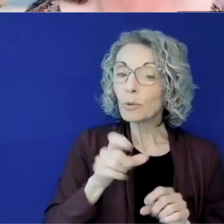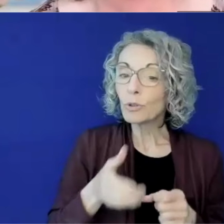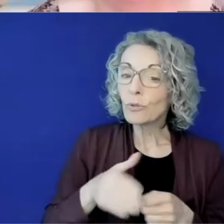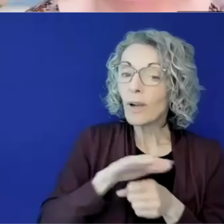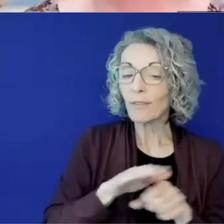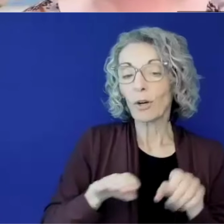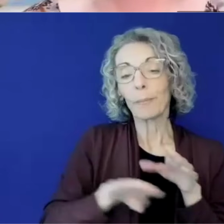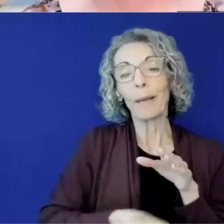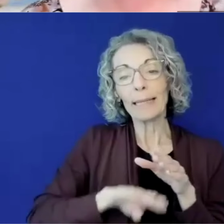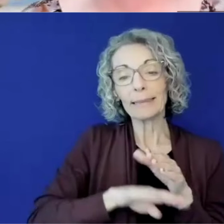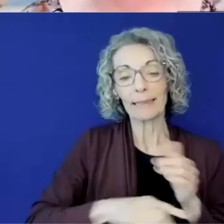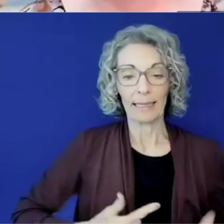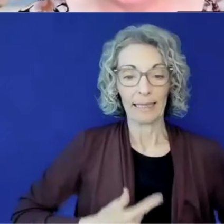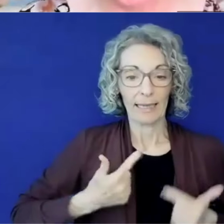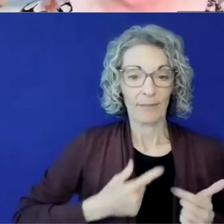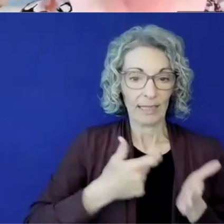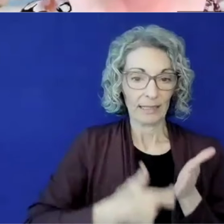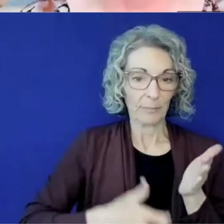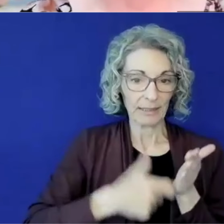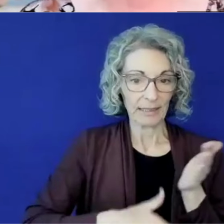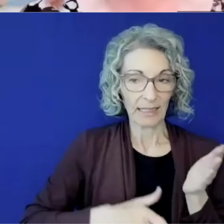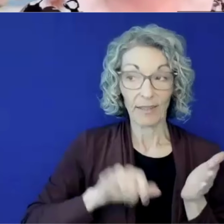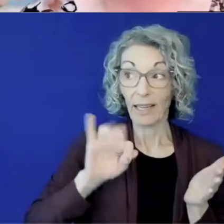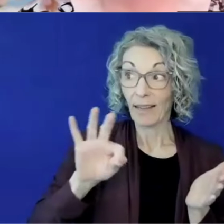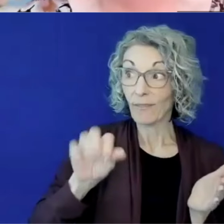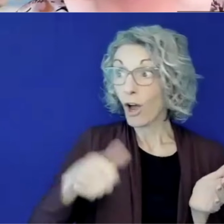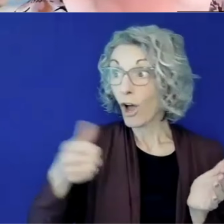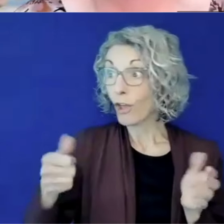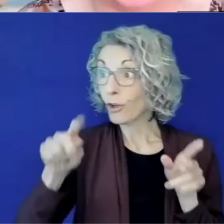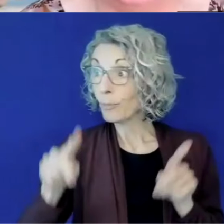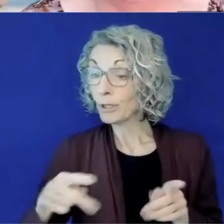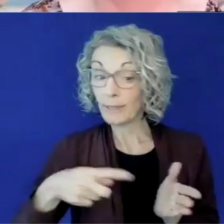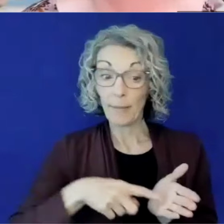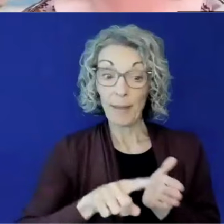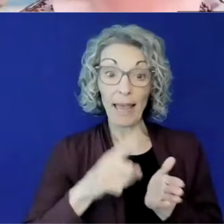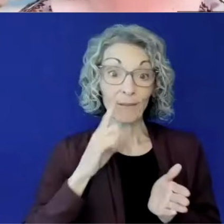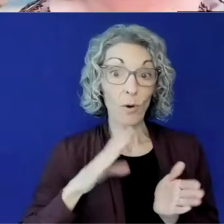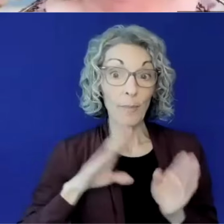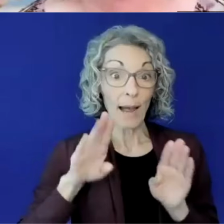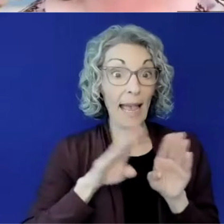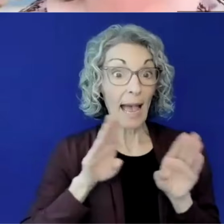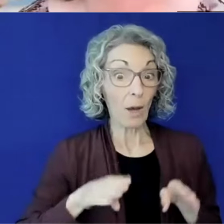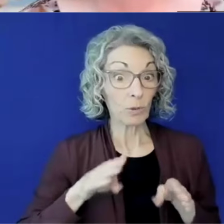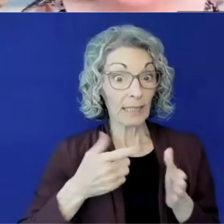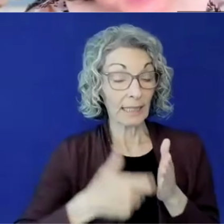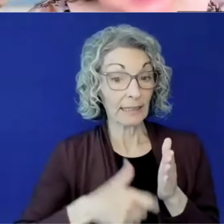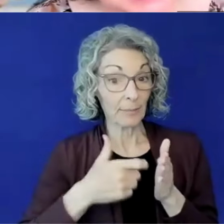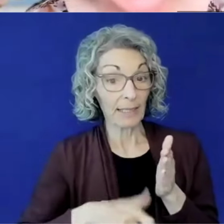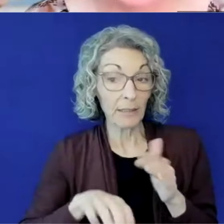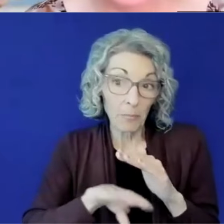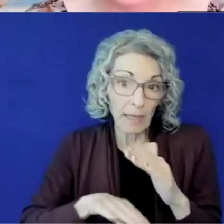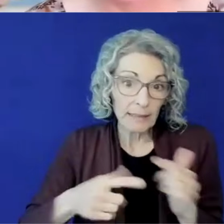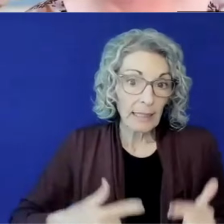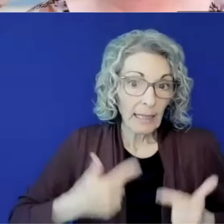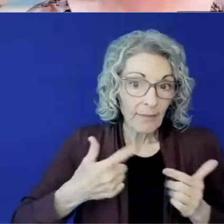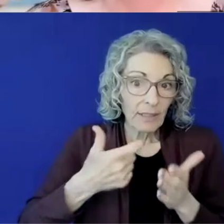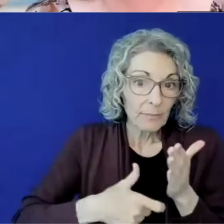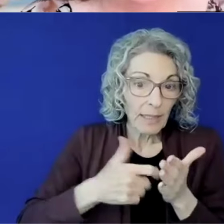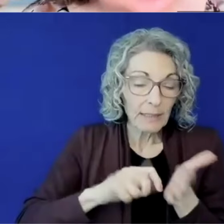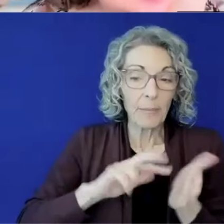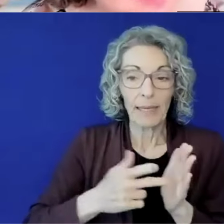So if someone else is paying my shelter costs, which is a basic living expense, then I need less money in